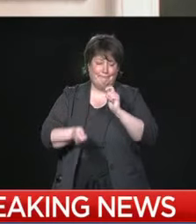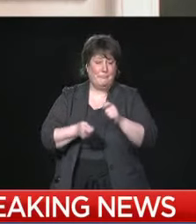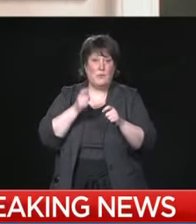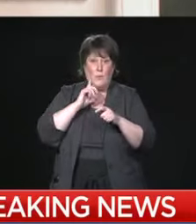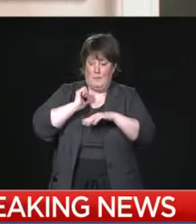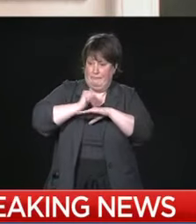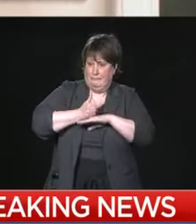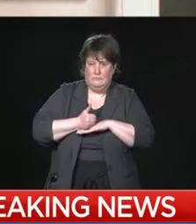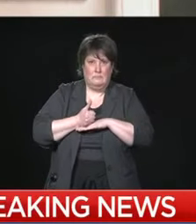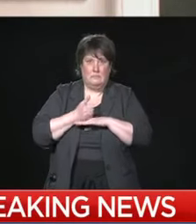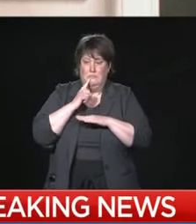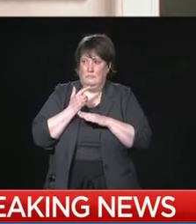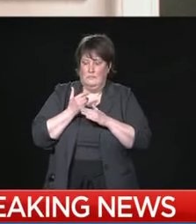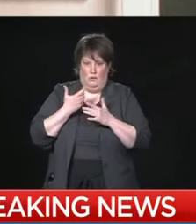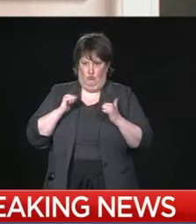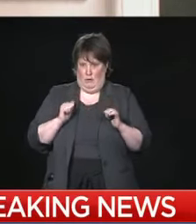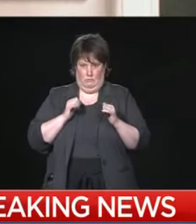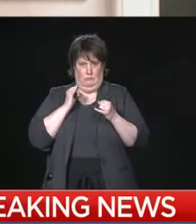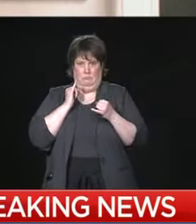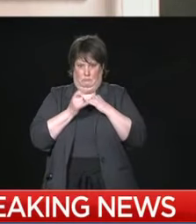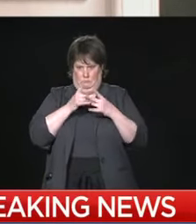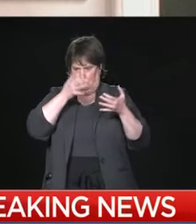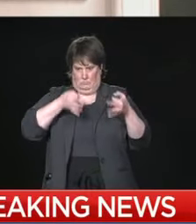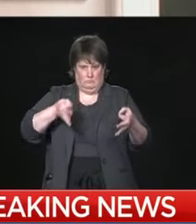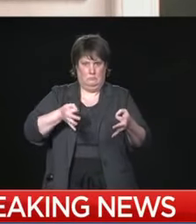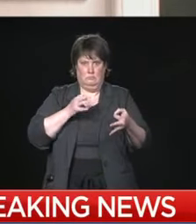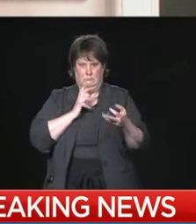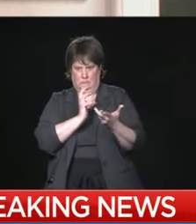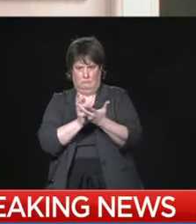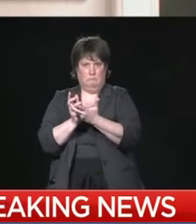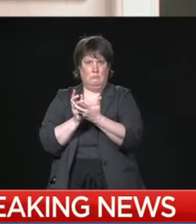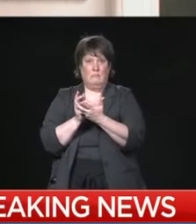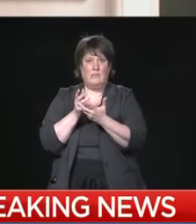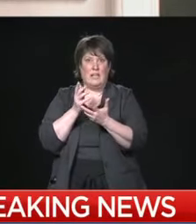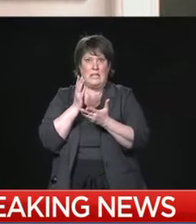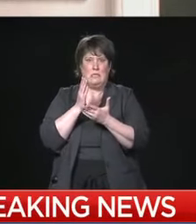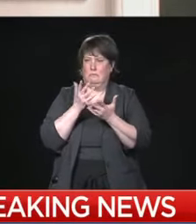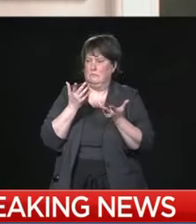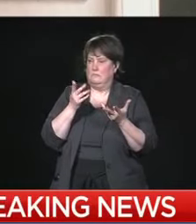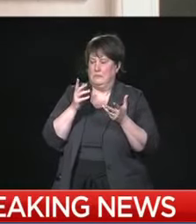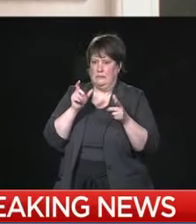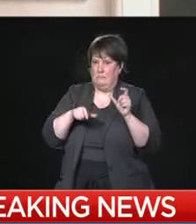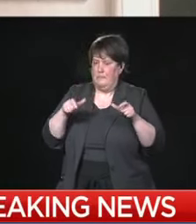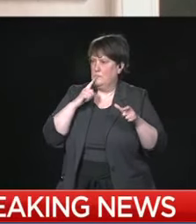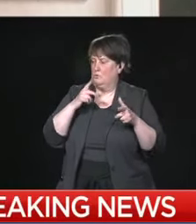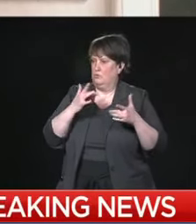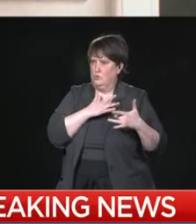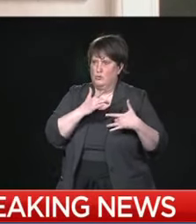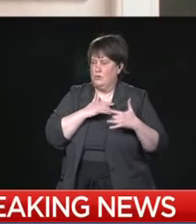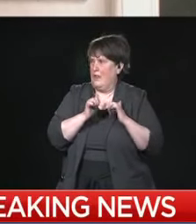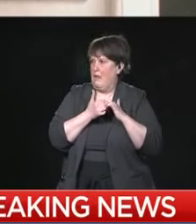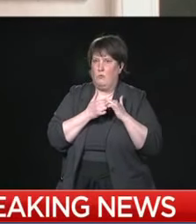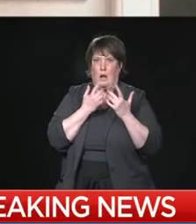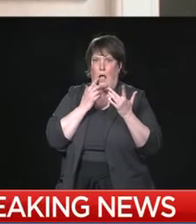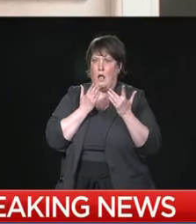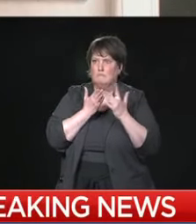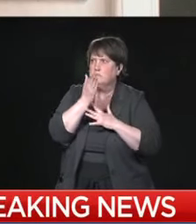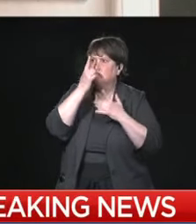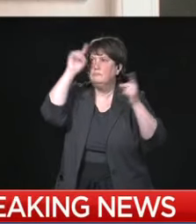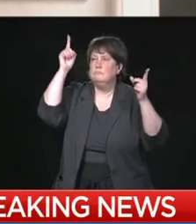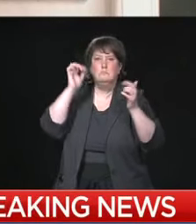measures to respond to the needs that people are expressing on how we're going to be able to get through this together, how we're going to be